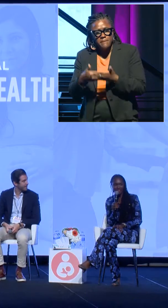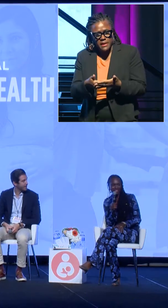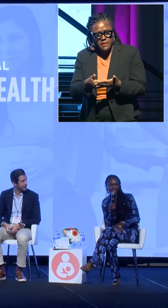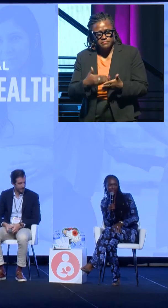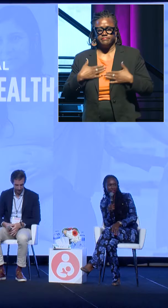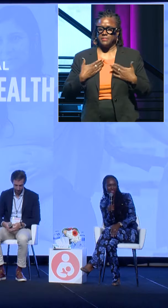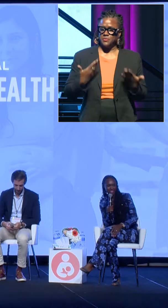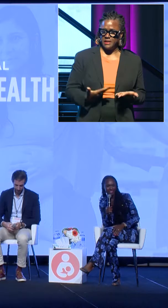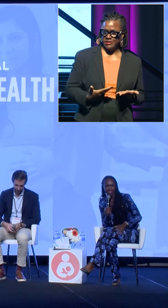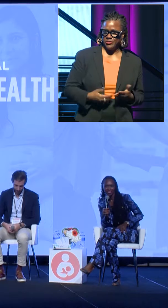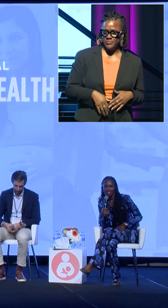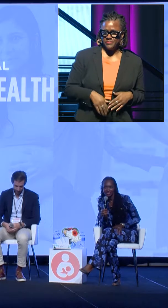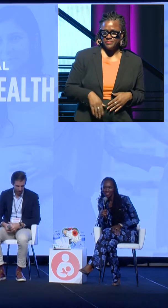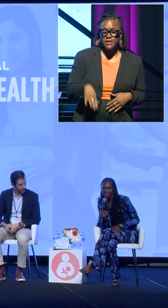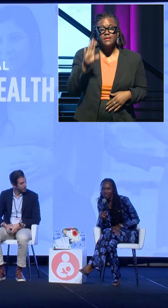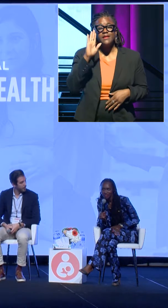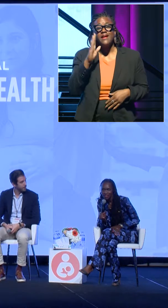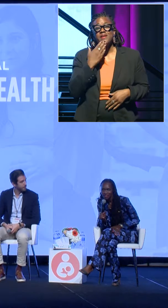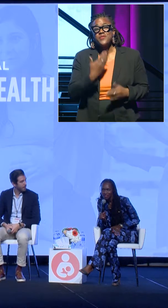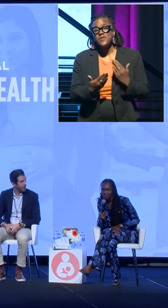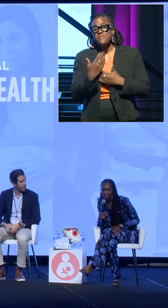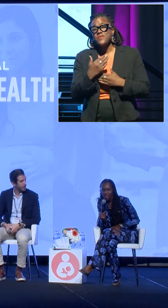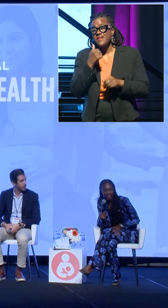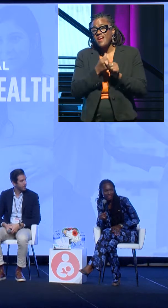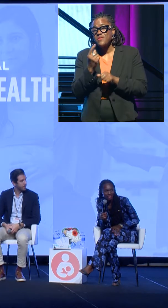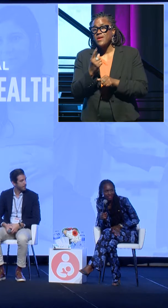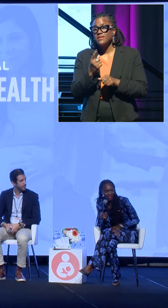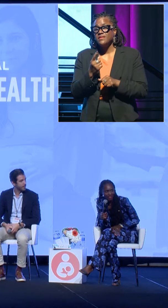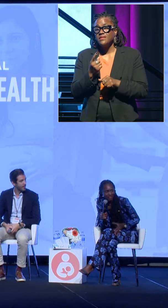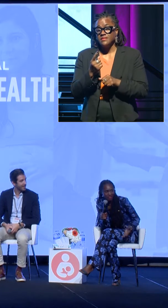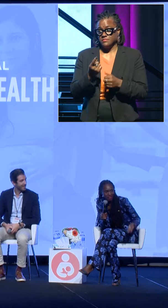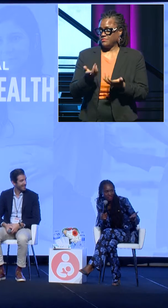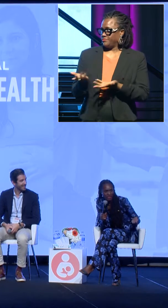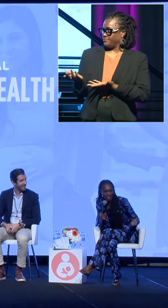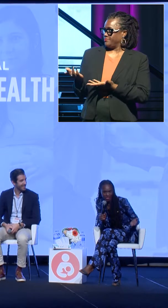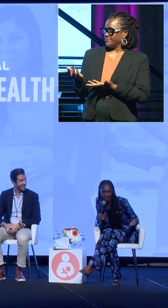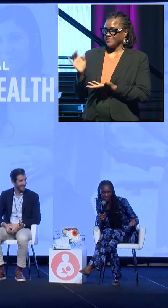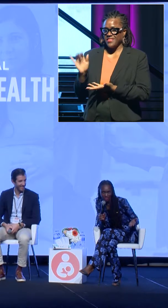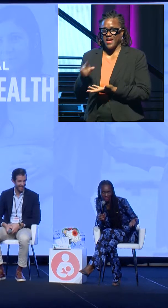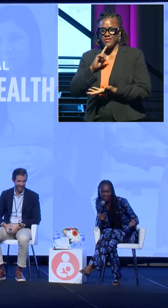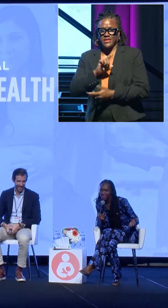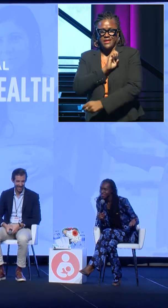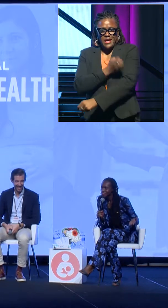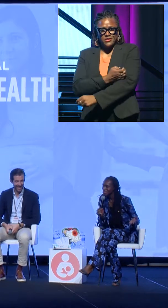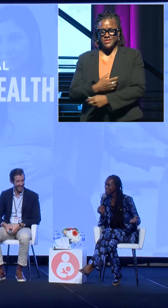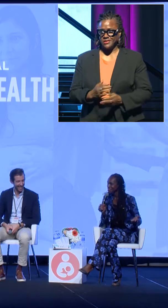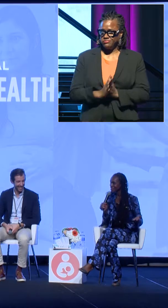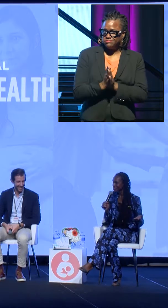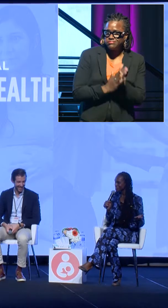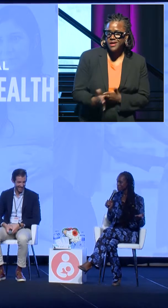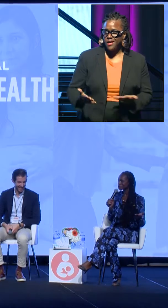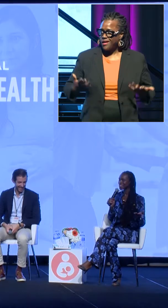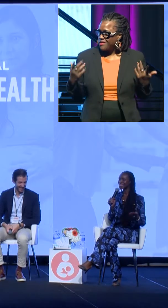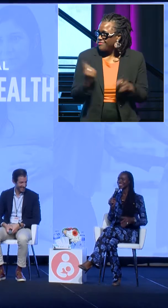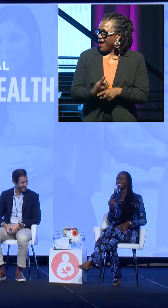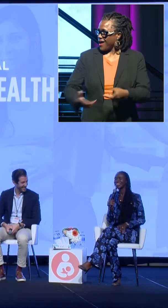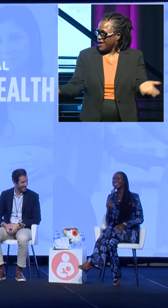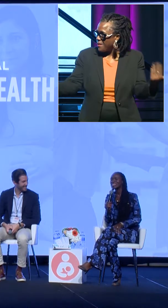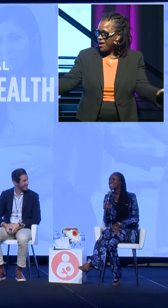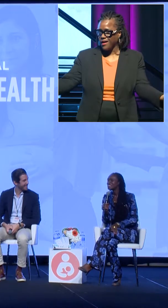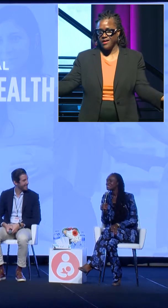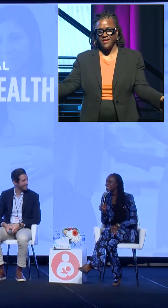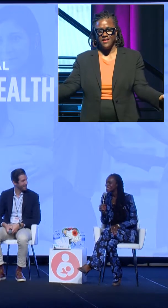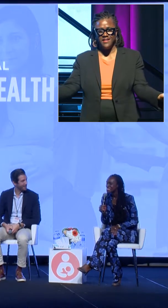Good morning, everyone. I know it ain't that late in the day. It has some energy. Good